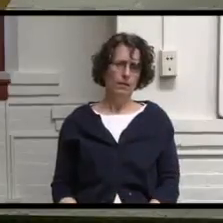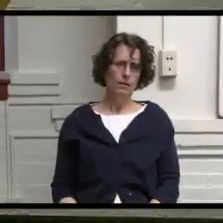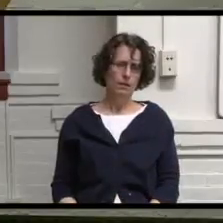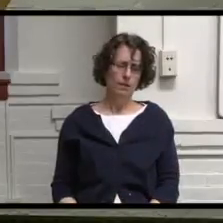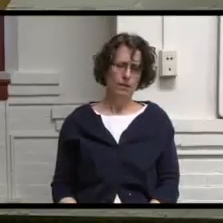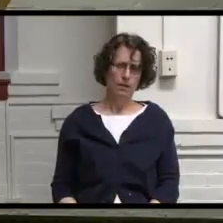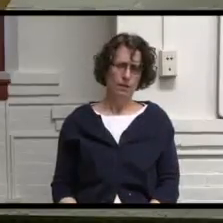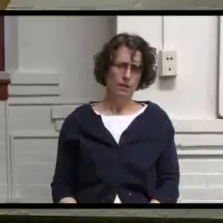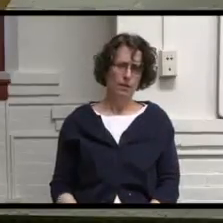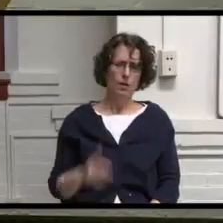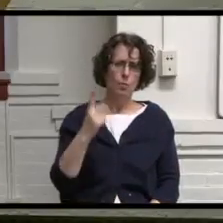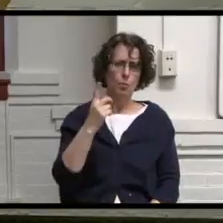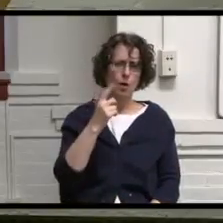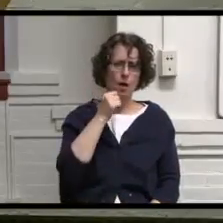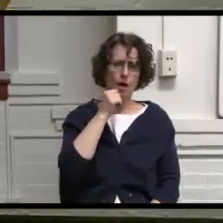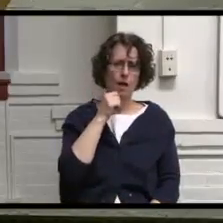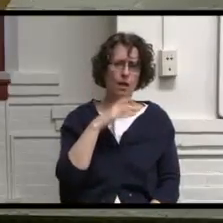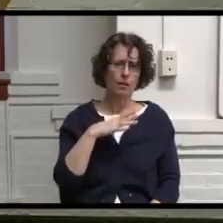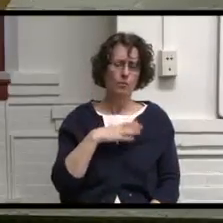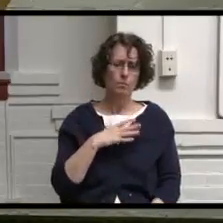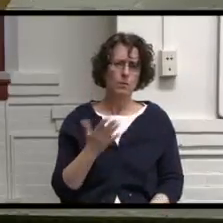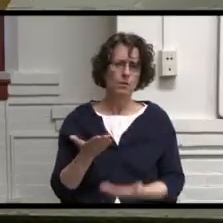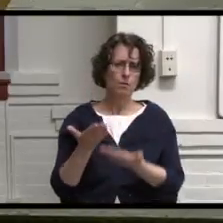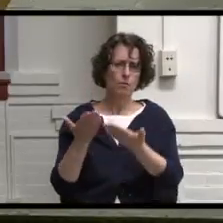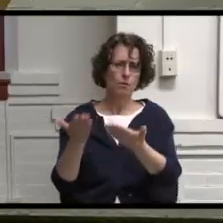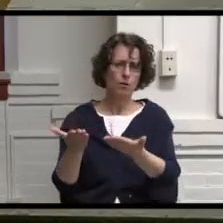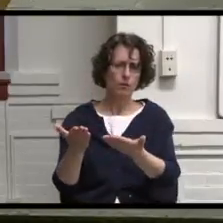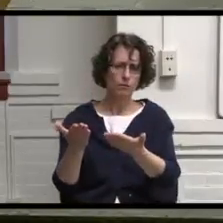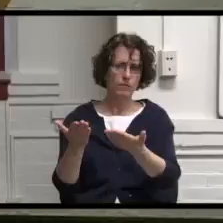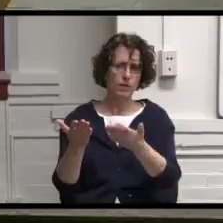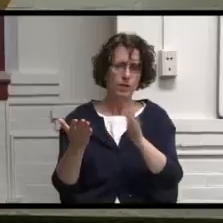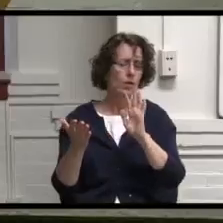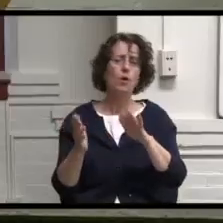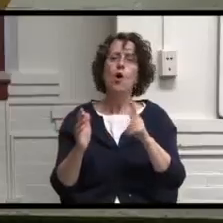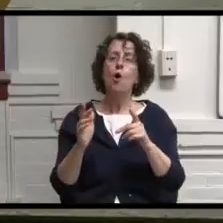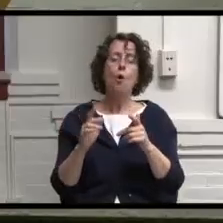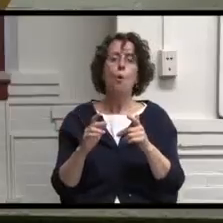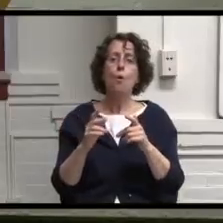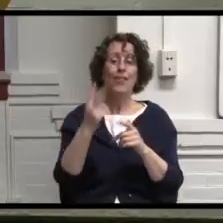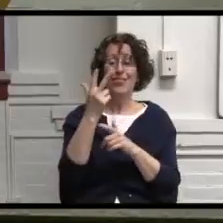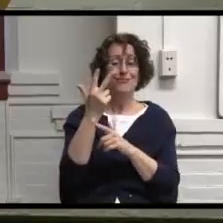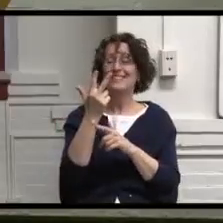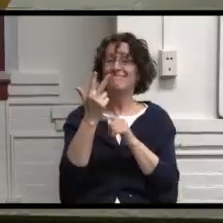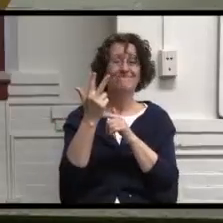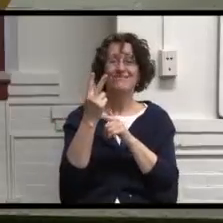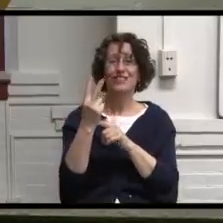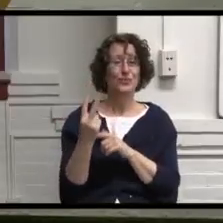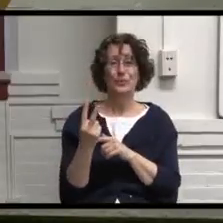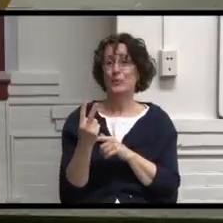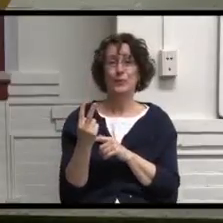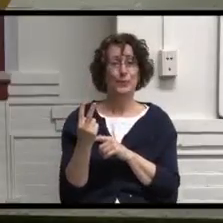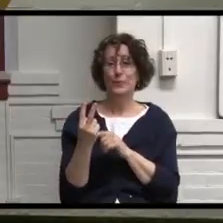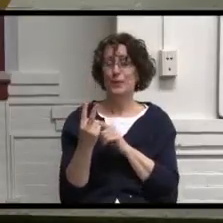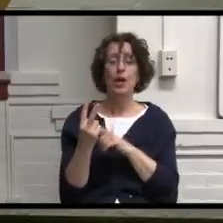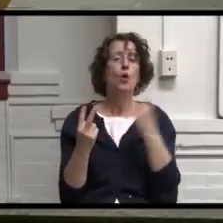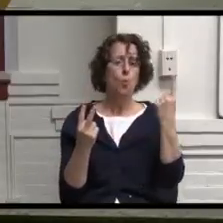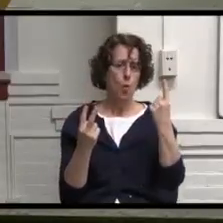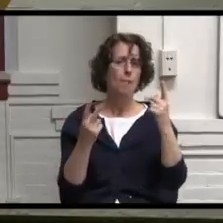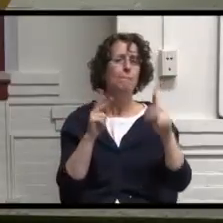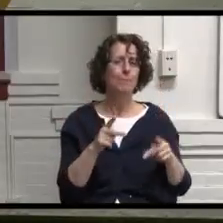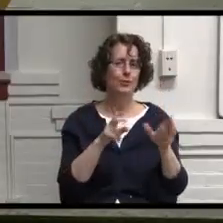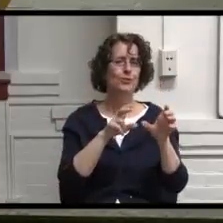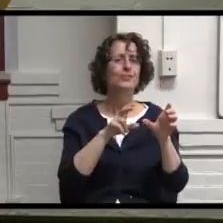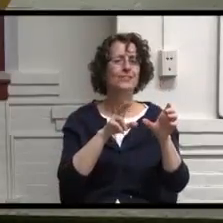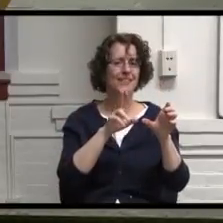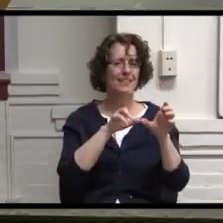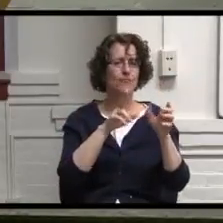lady who's offered her? No, actually, it puts us down to 2, Right. once we have a resignation. One resignation, one